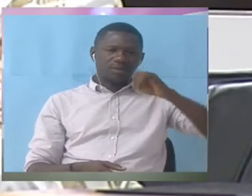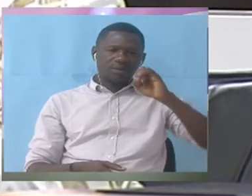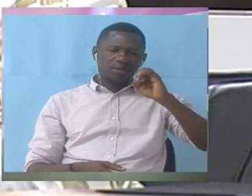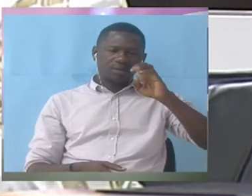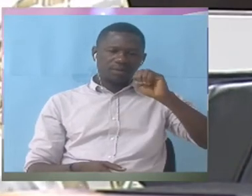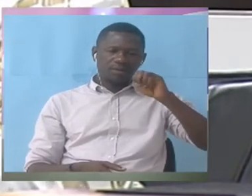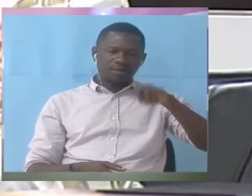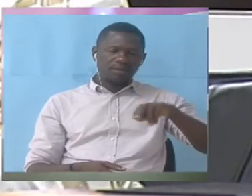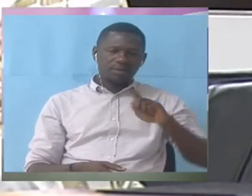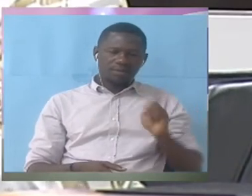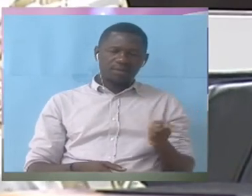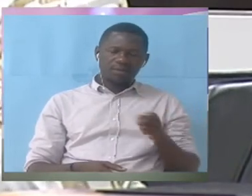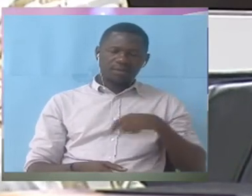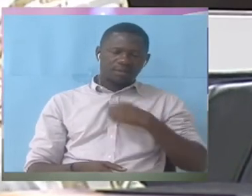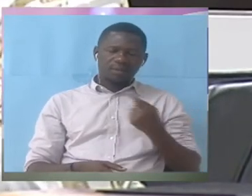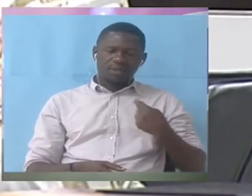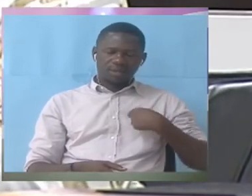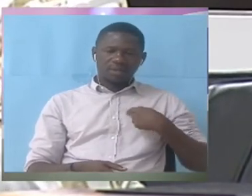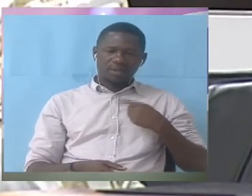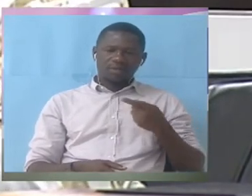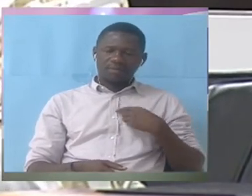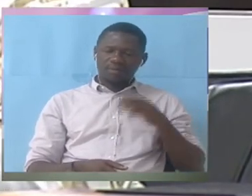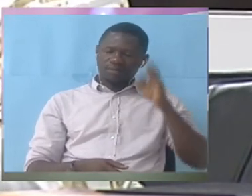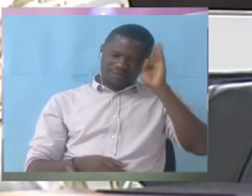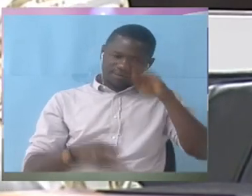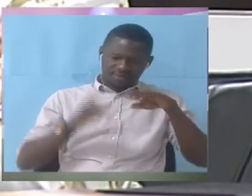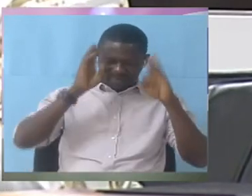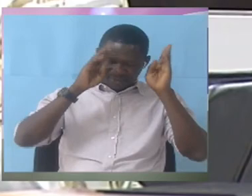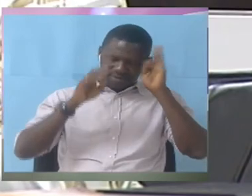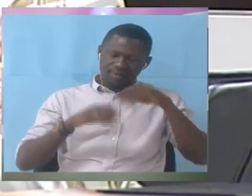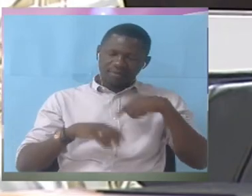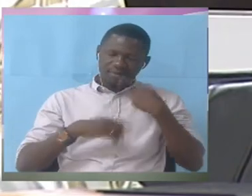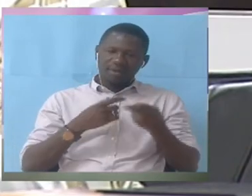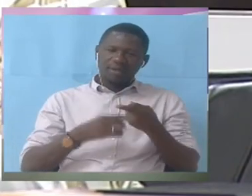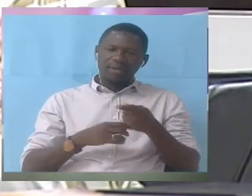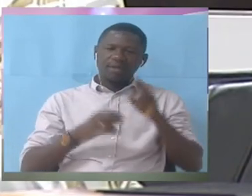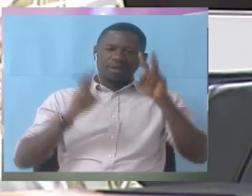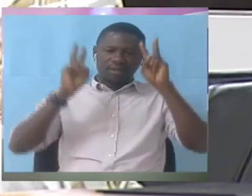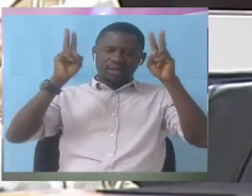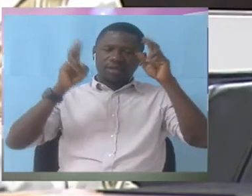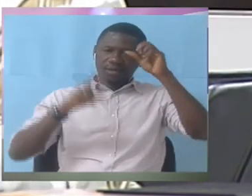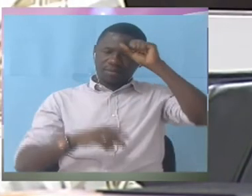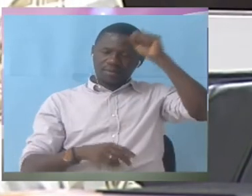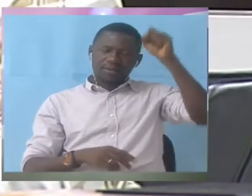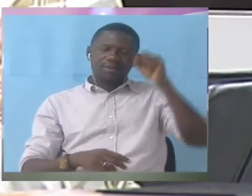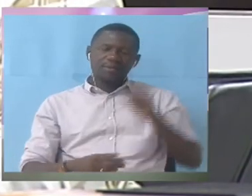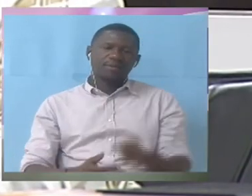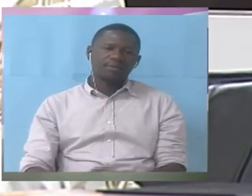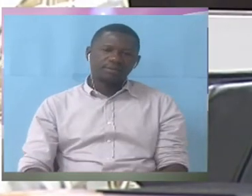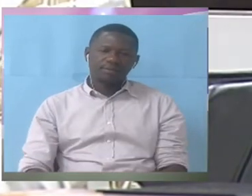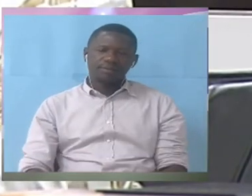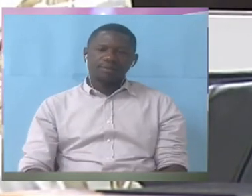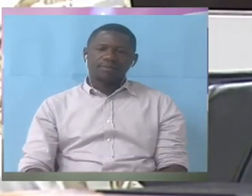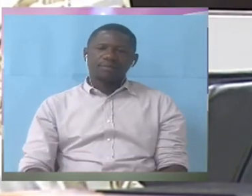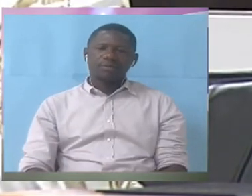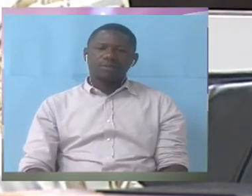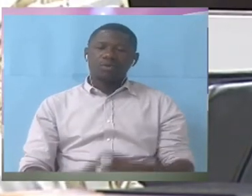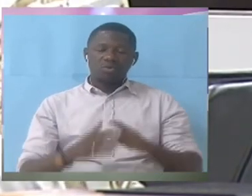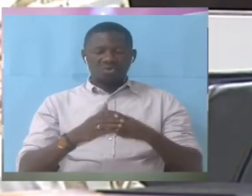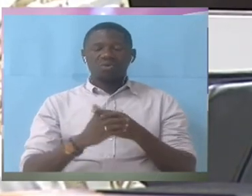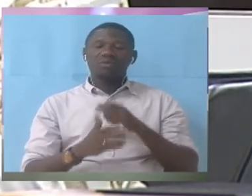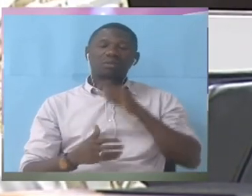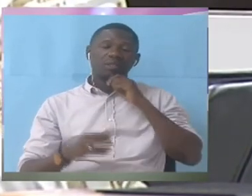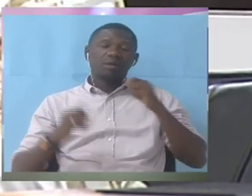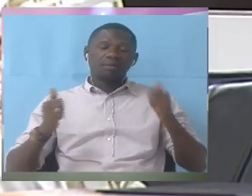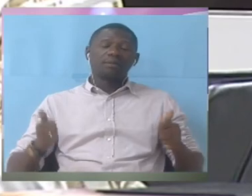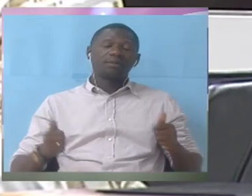been pardoned by President Yaya Jame. Ne President Yaya Jame balal nañu. Oh, Chairman Jame.